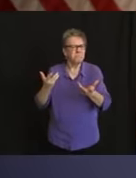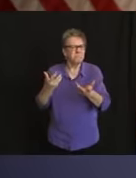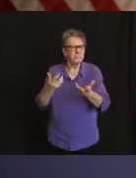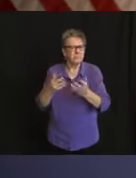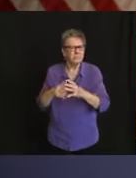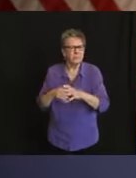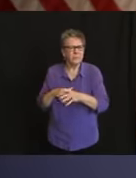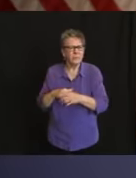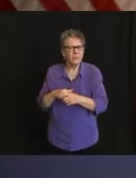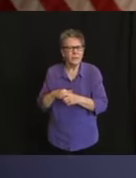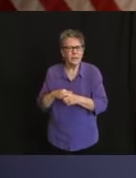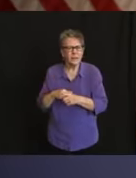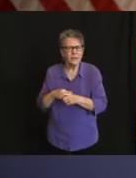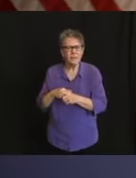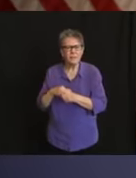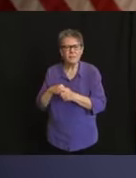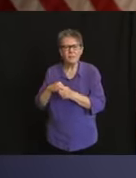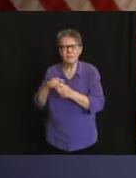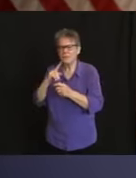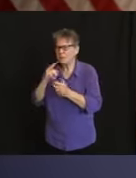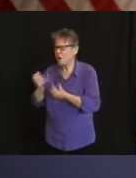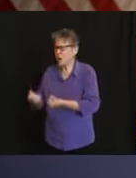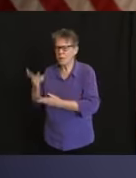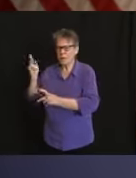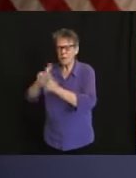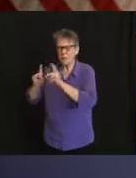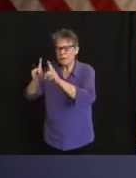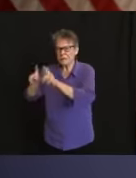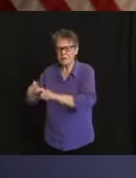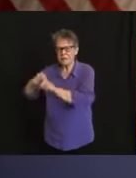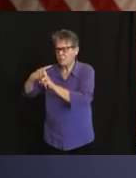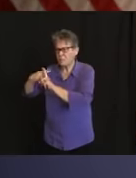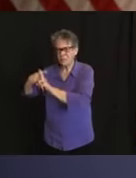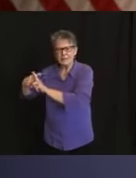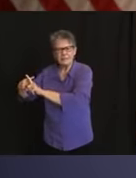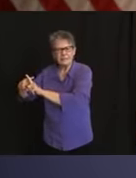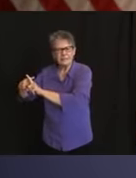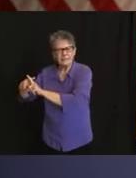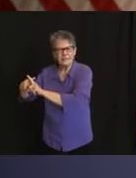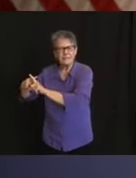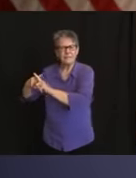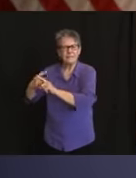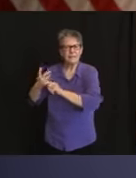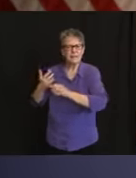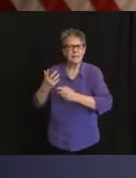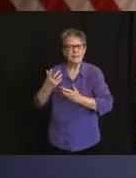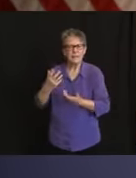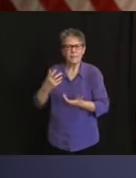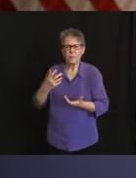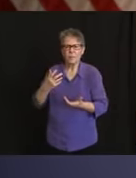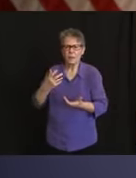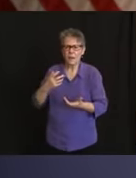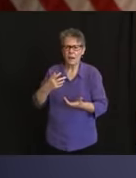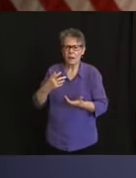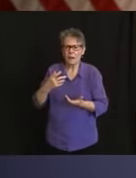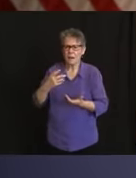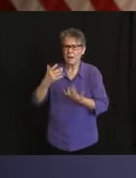Colonel, wondering if we have an update on the number of police officers who tested positive and those who are in self-isolation?